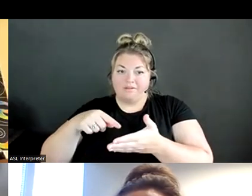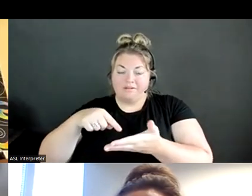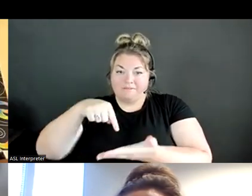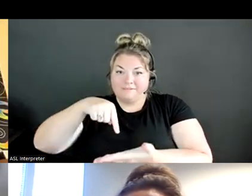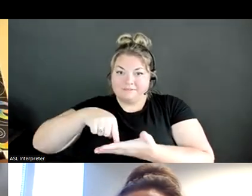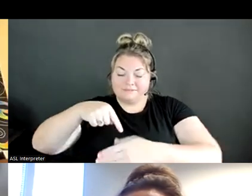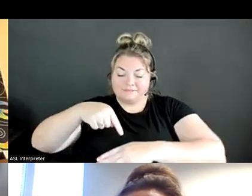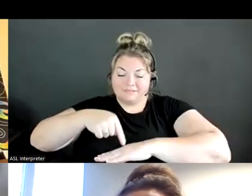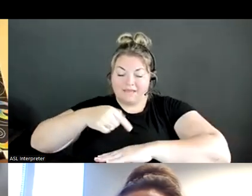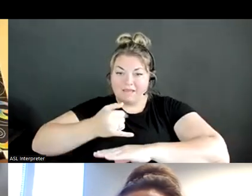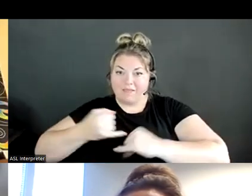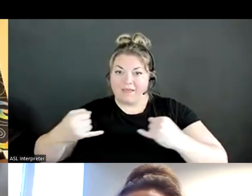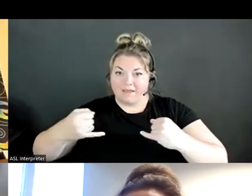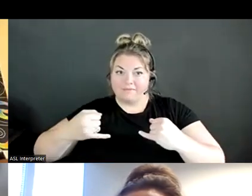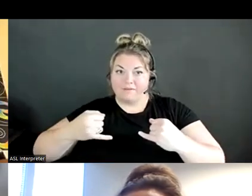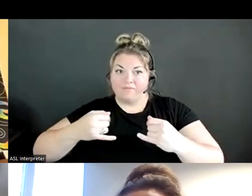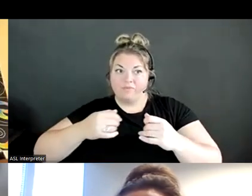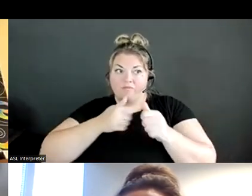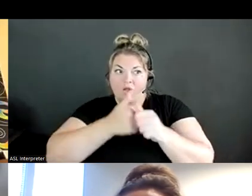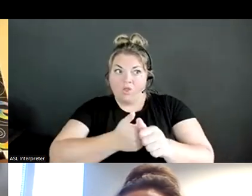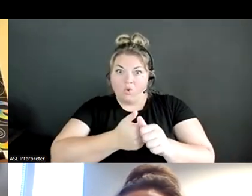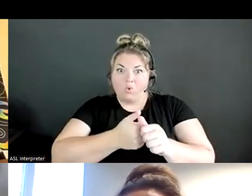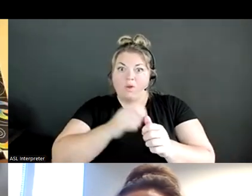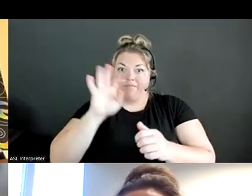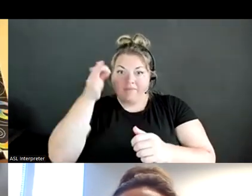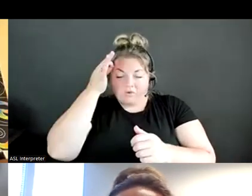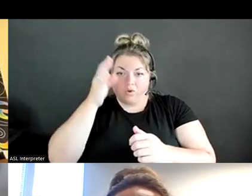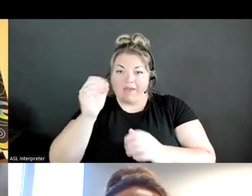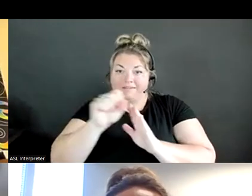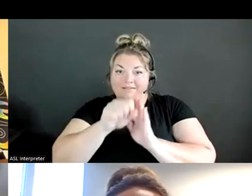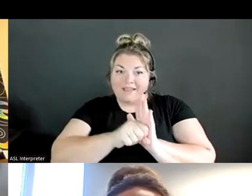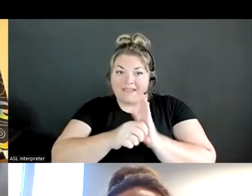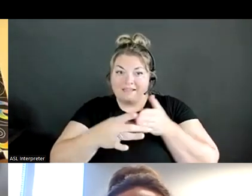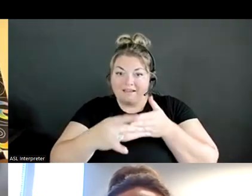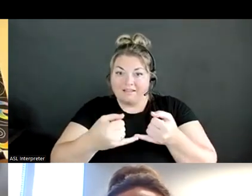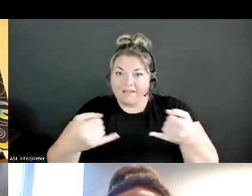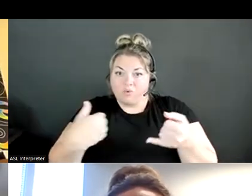and federal, state, and federal statutory guidelines? We're falling behind.